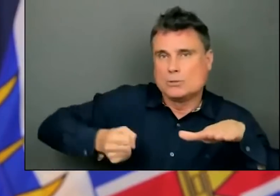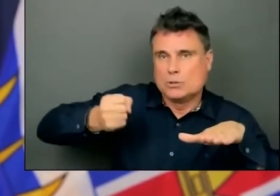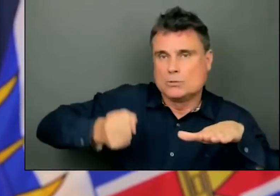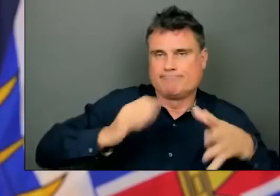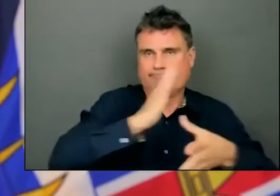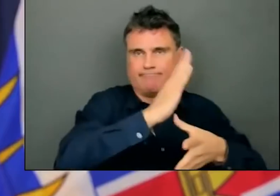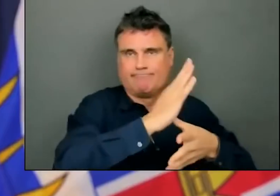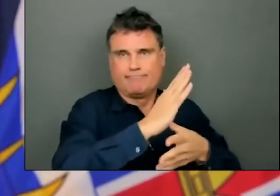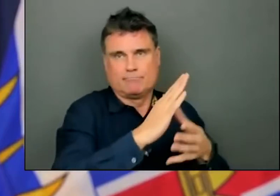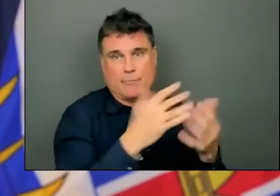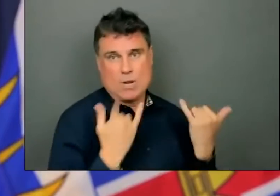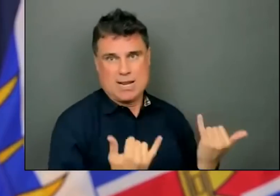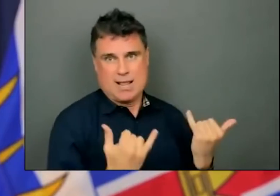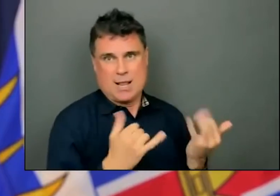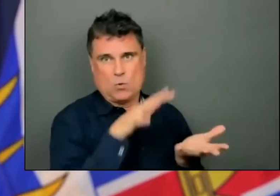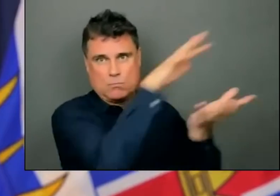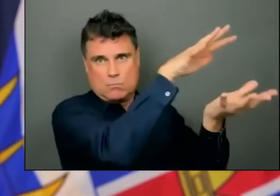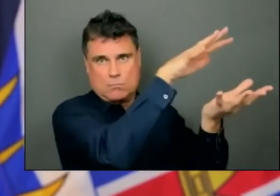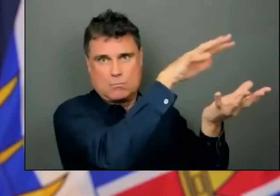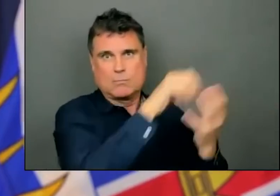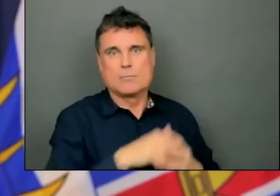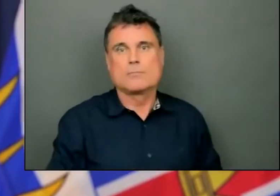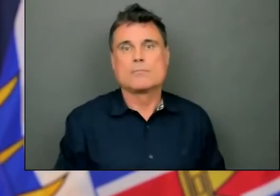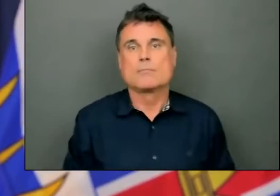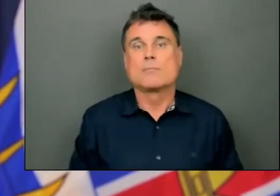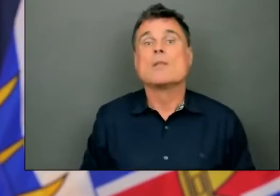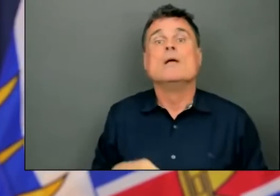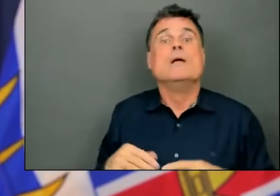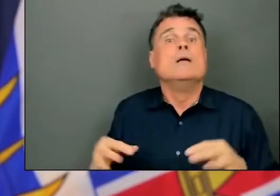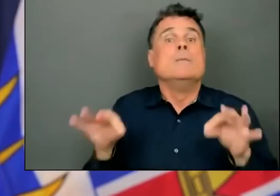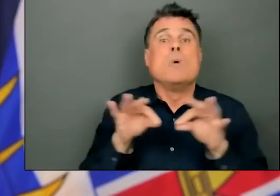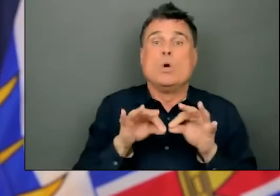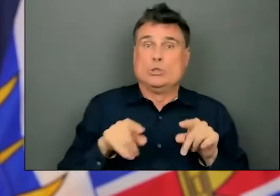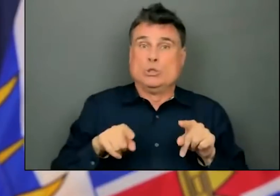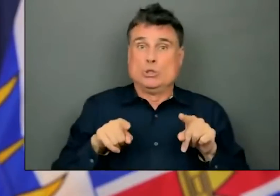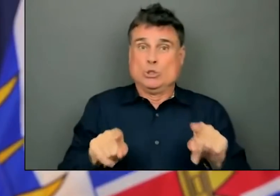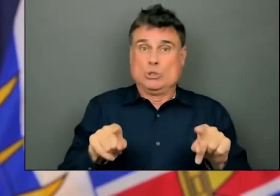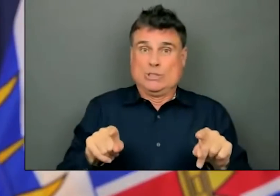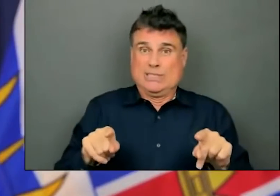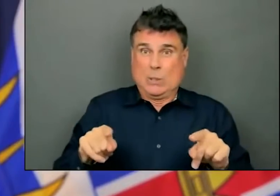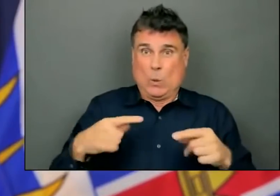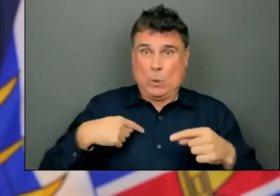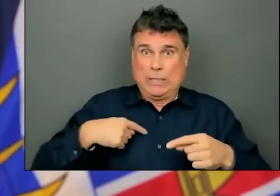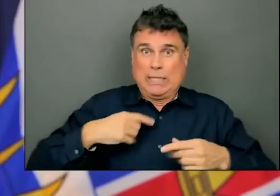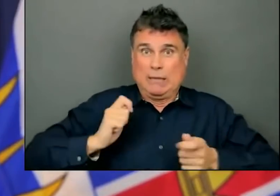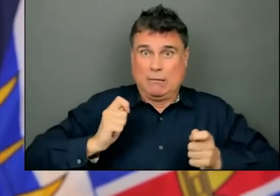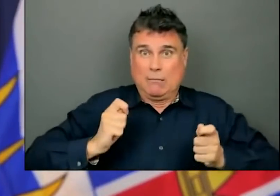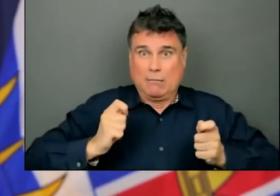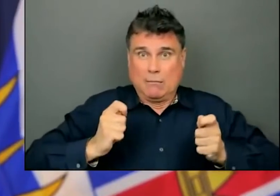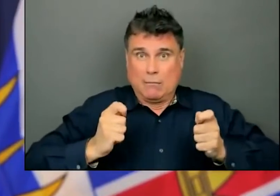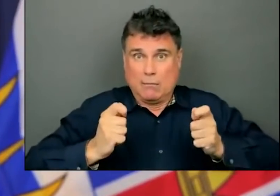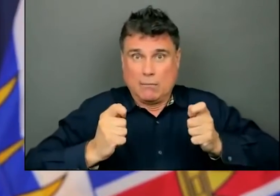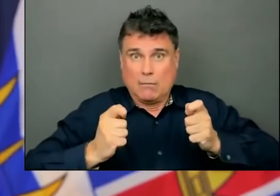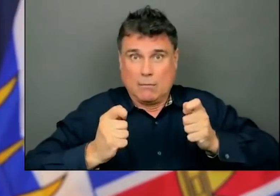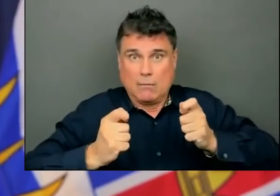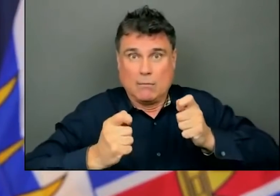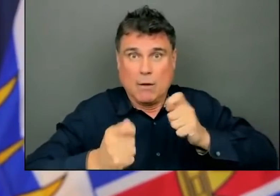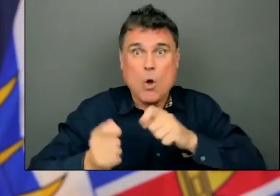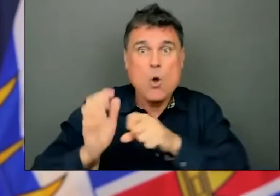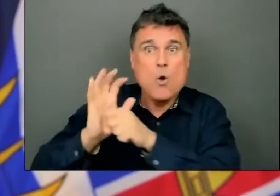is as we move through this transition period now, and hopefully continue to see cases decrease in